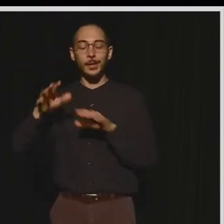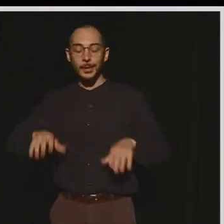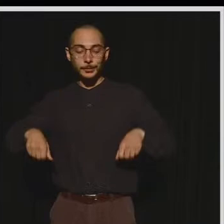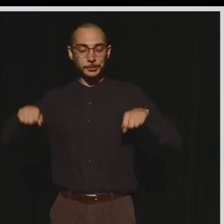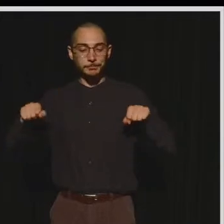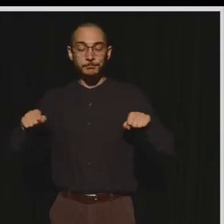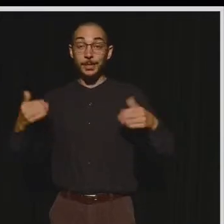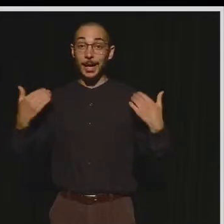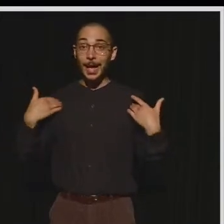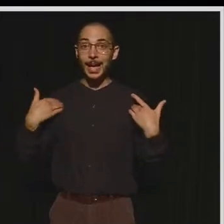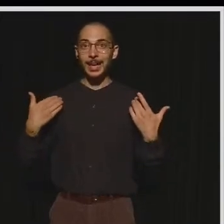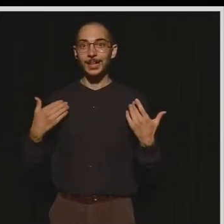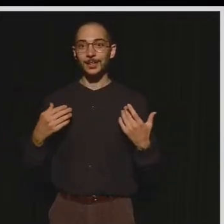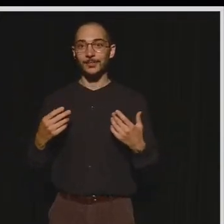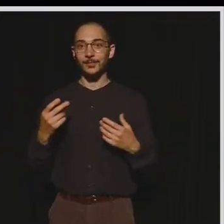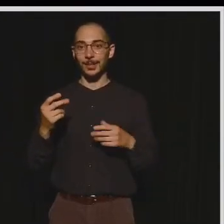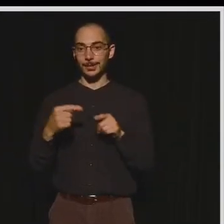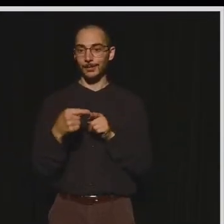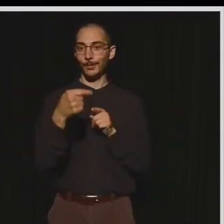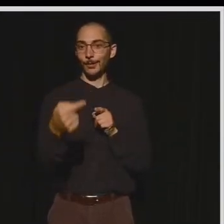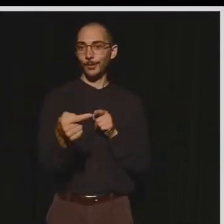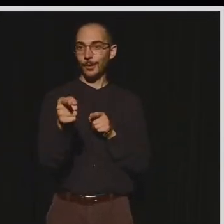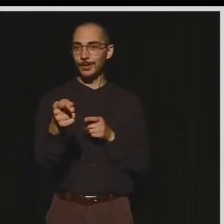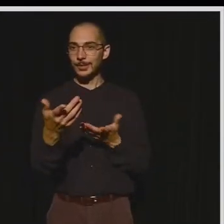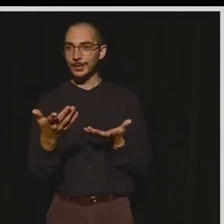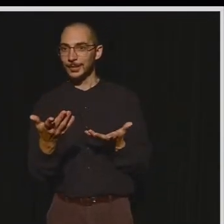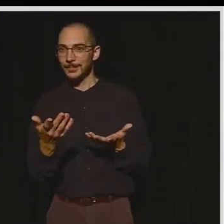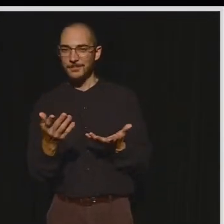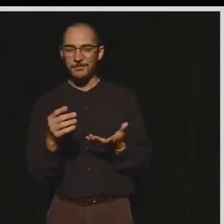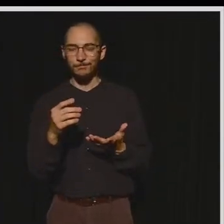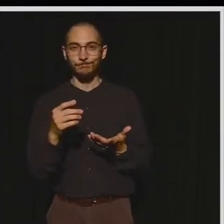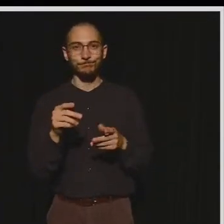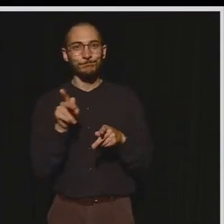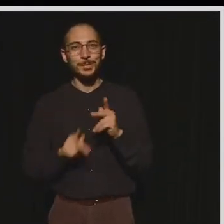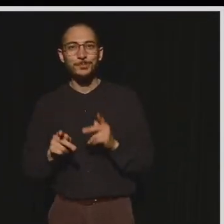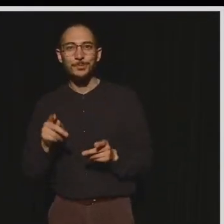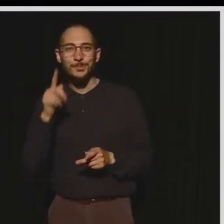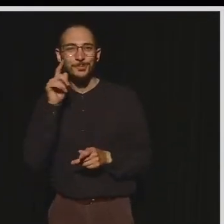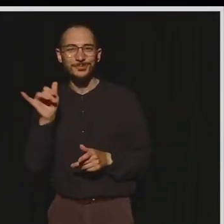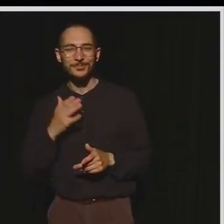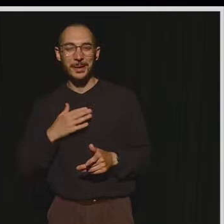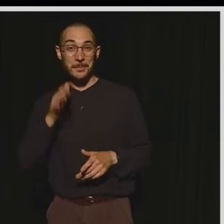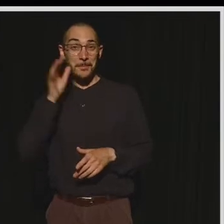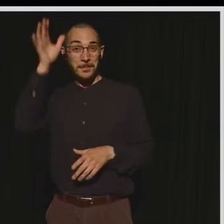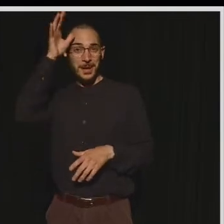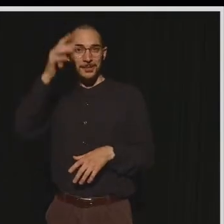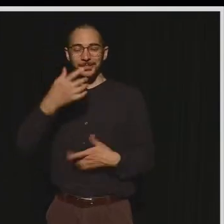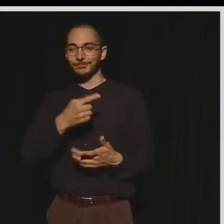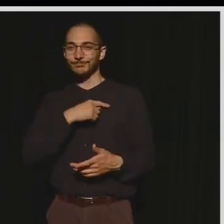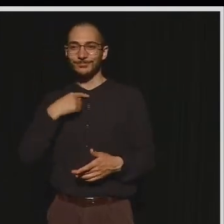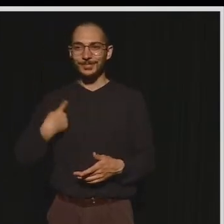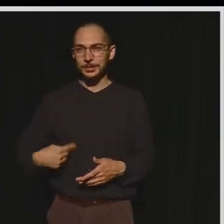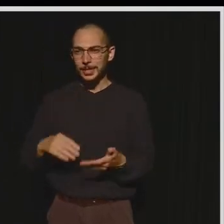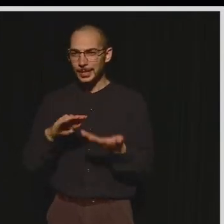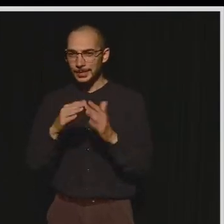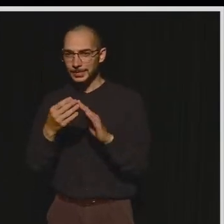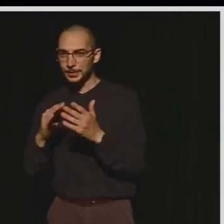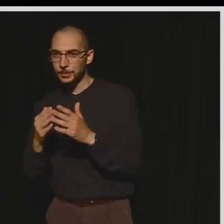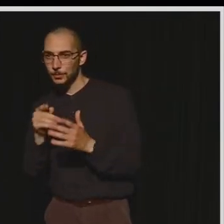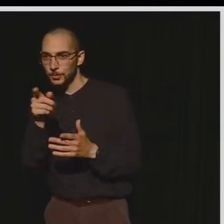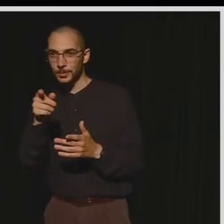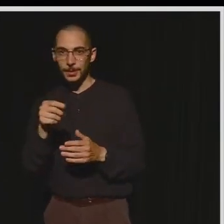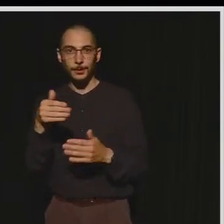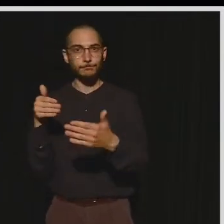me, that could like be my parents ostensibly. And the way that I noticed and observed